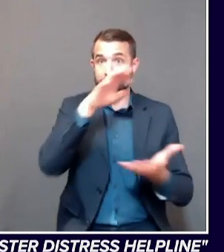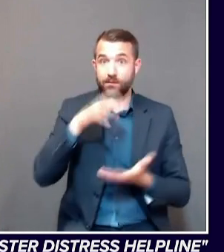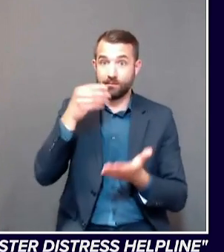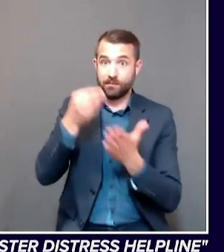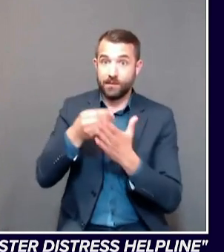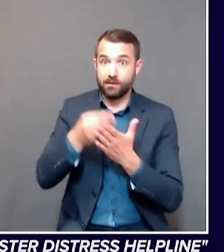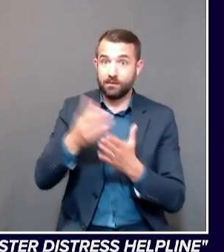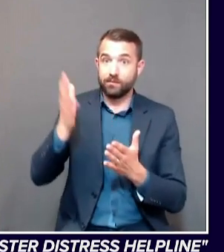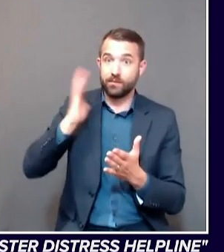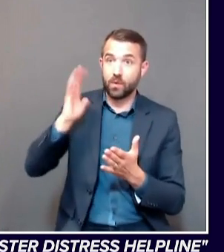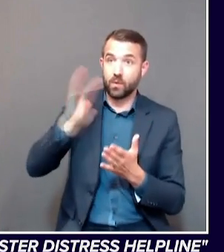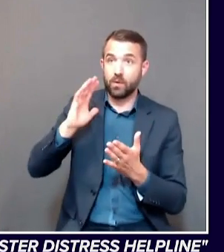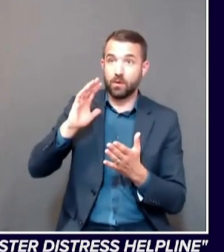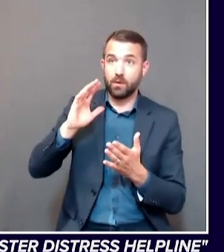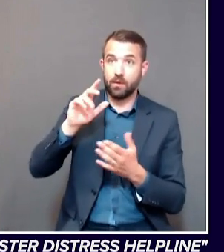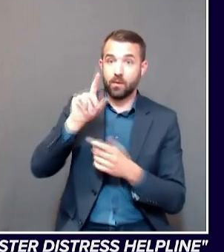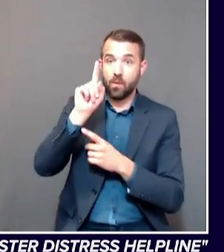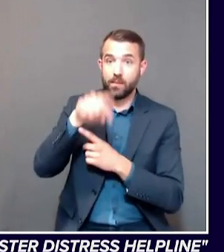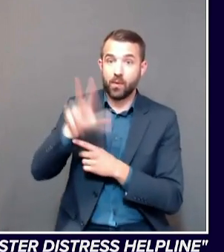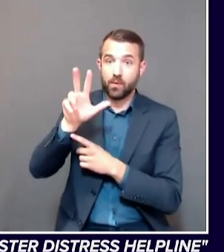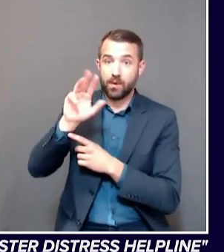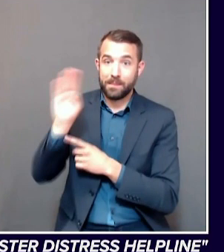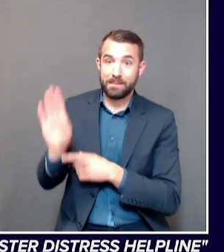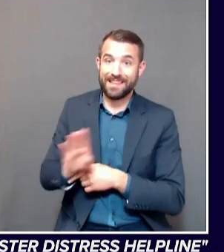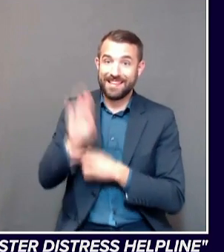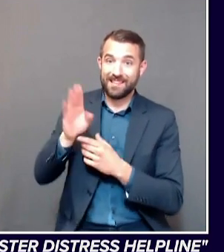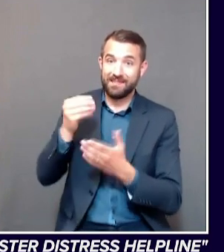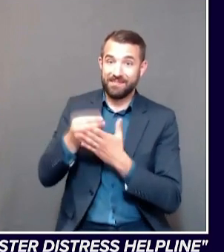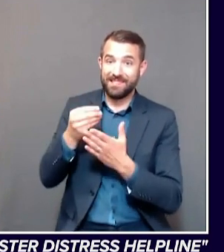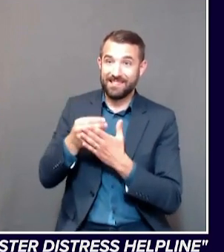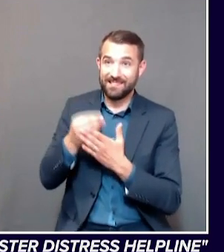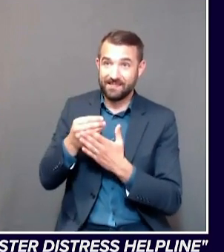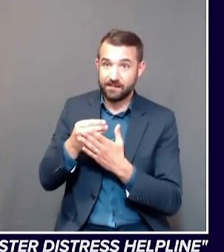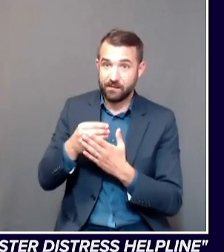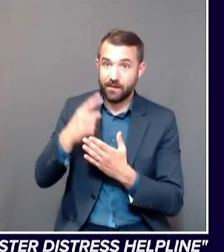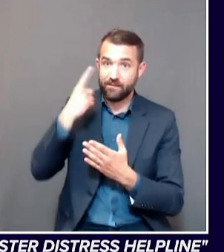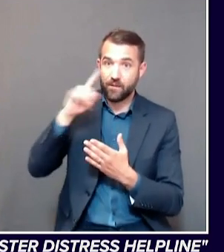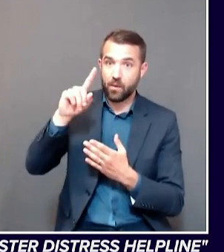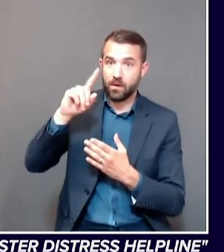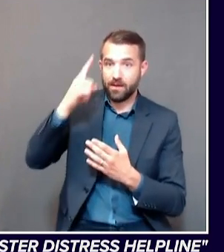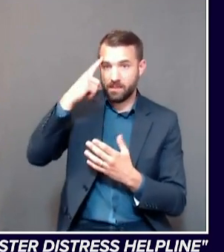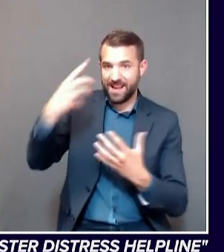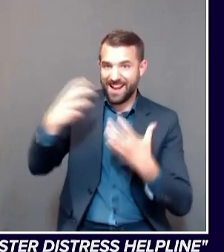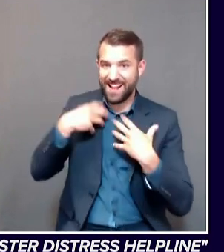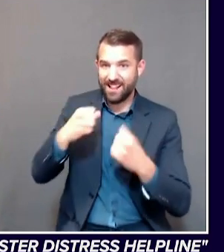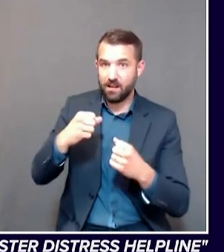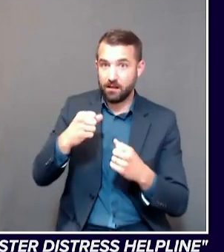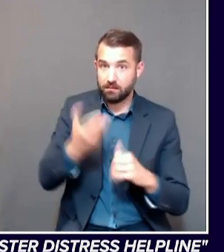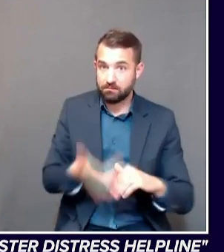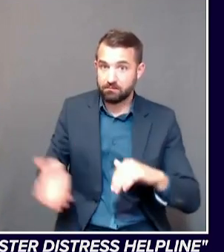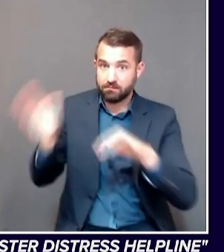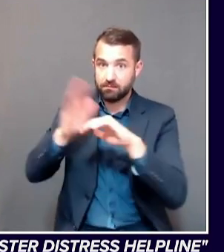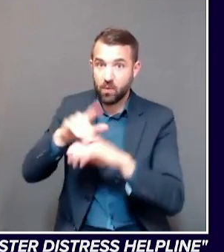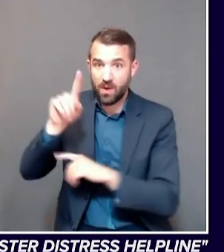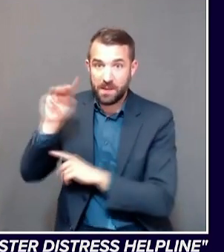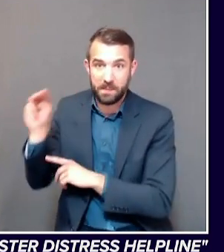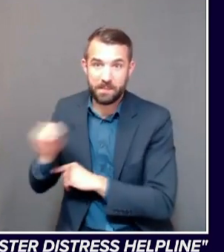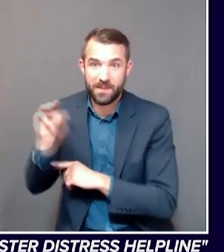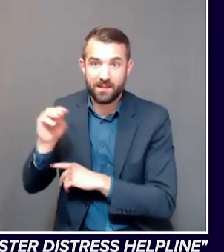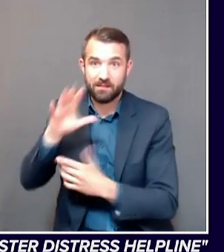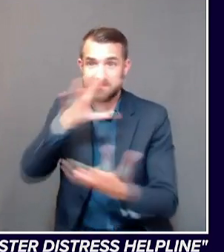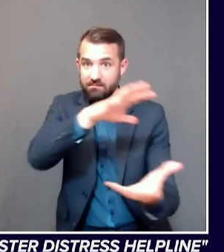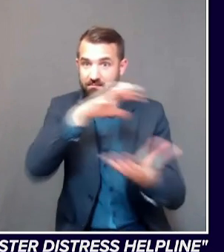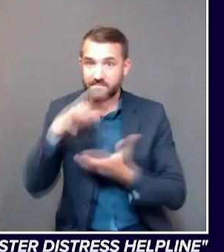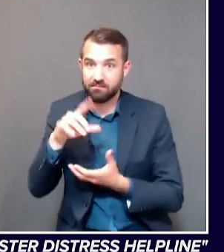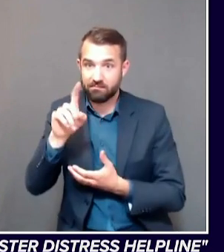that had been allocated. This is just new separate cash. This is a new grant coming from the federal government to the